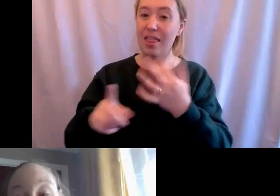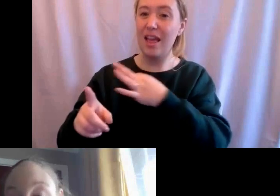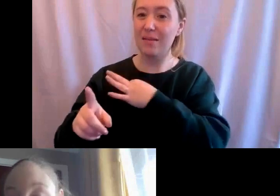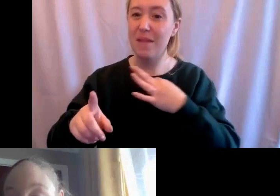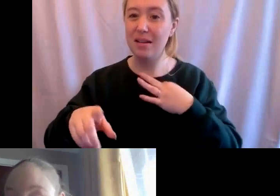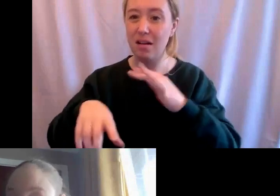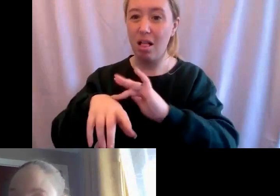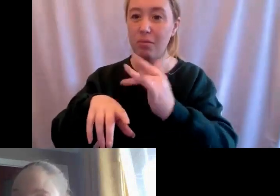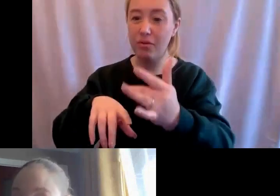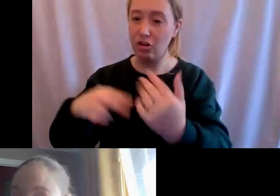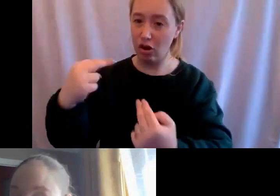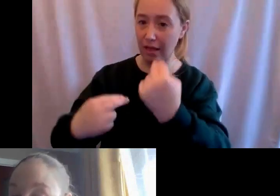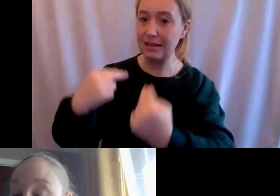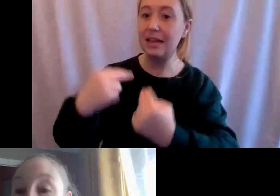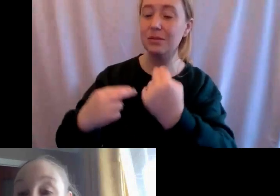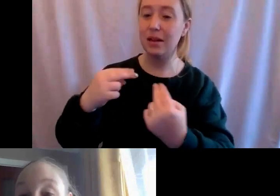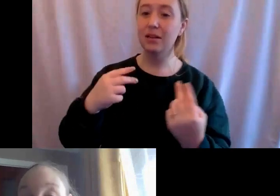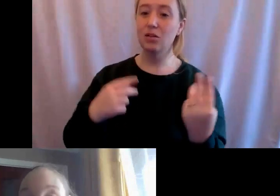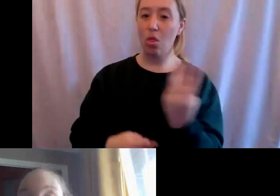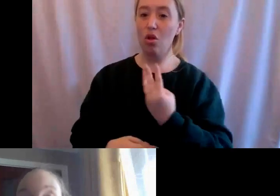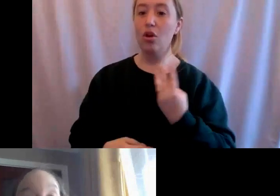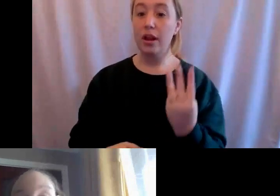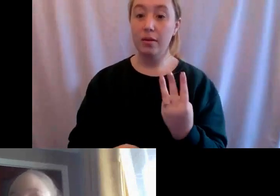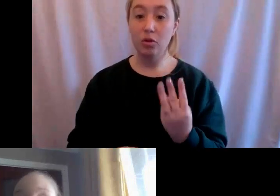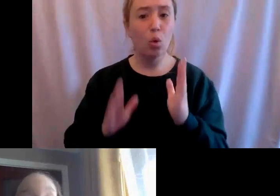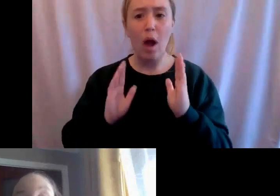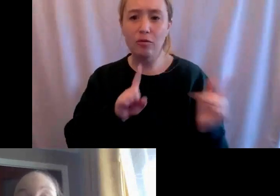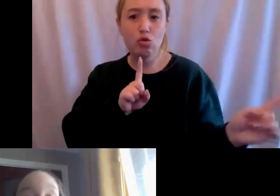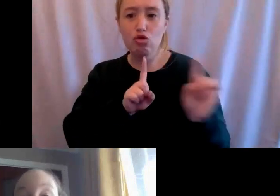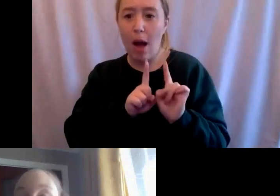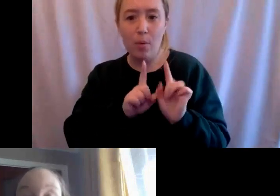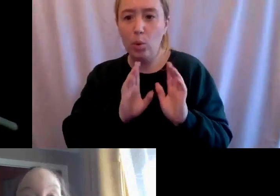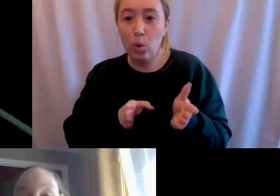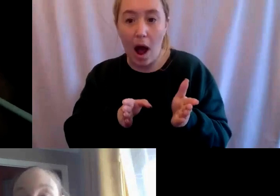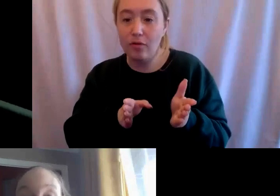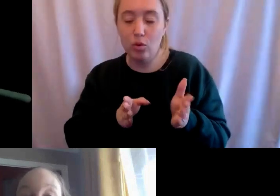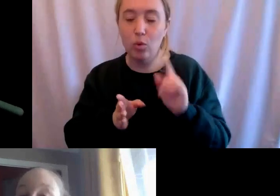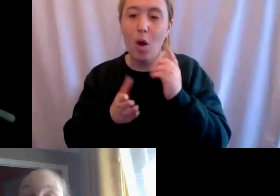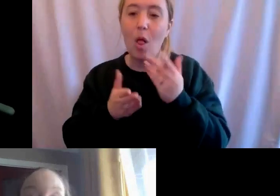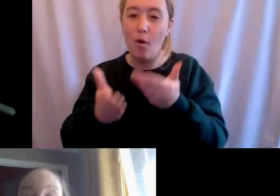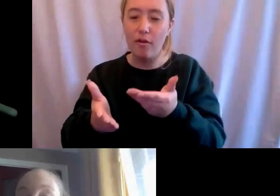the choice though. When you're being examined, you just take your things off from the waist down. So you're not needing to